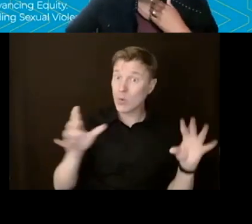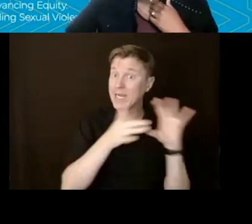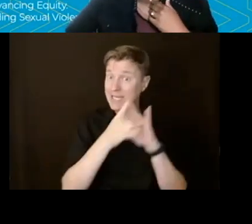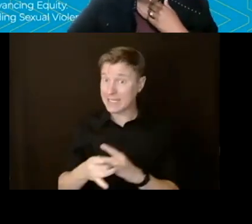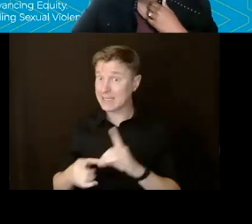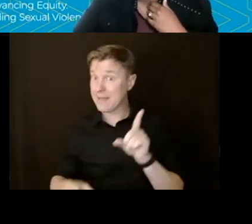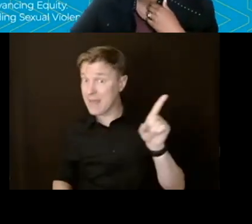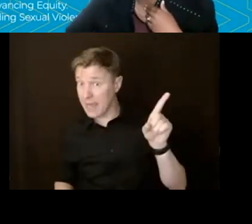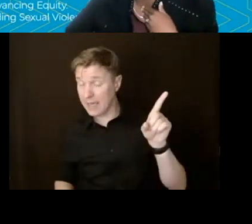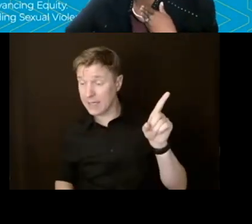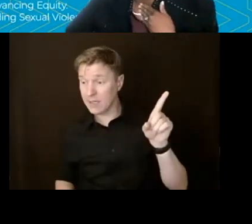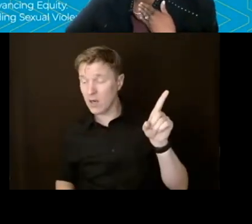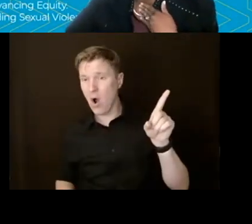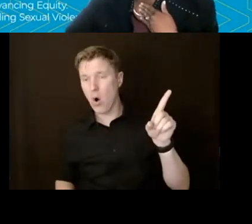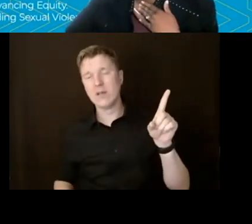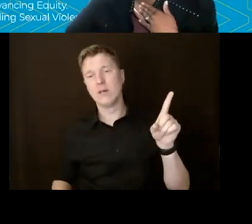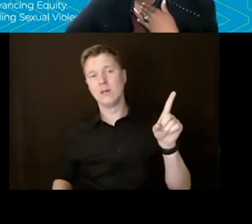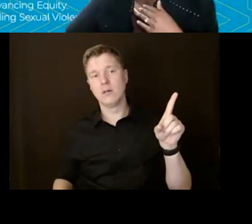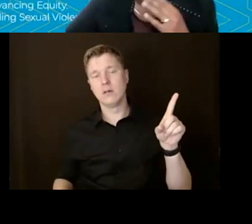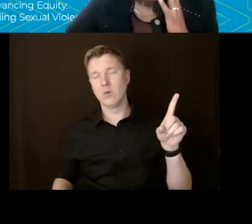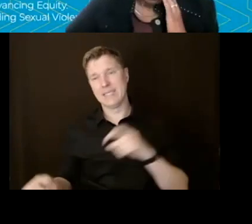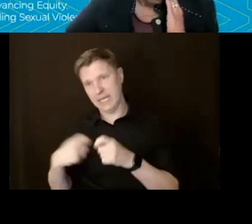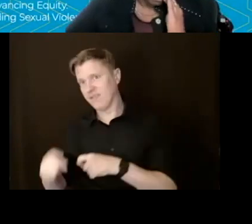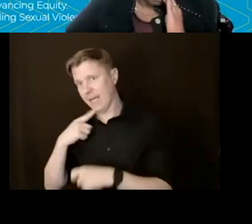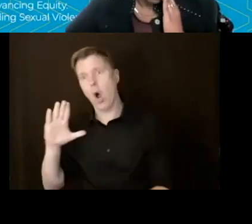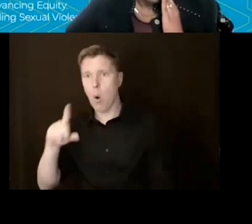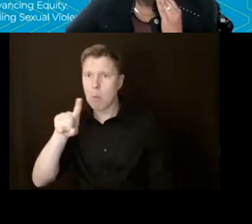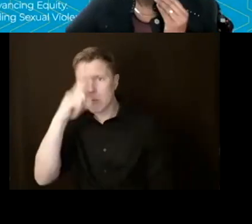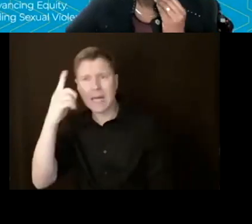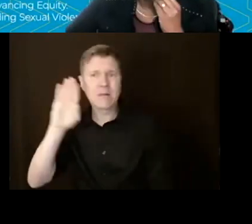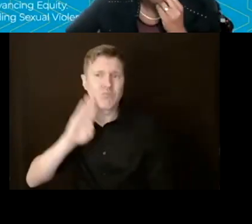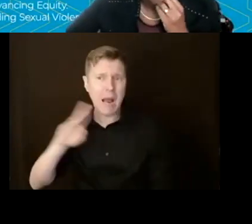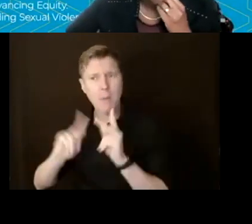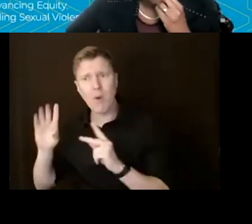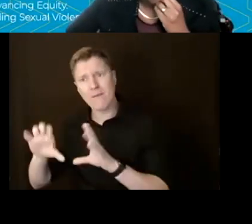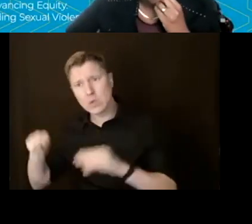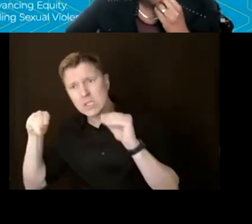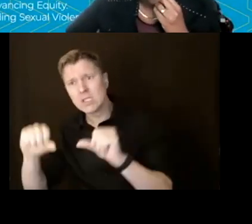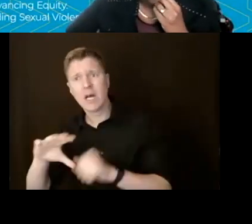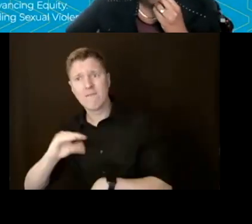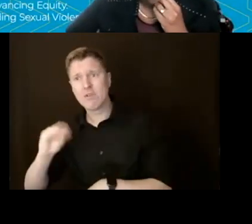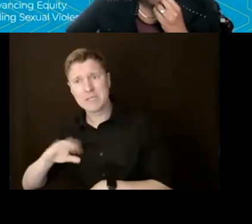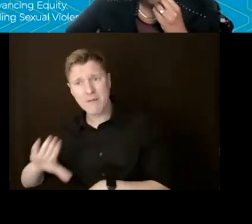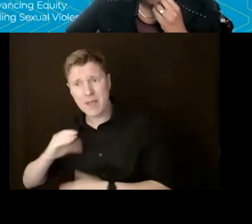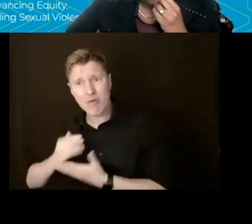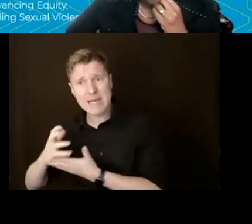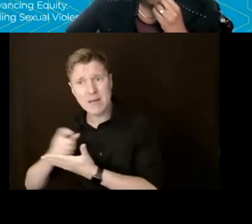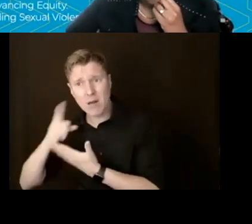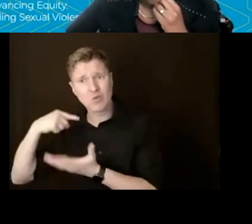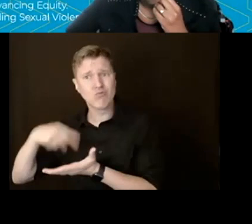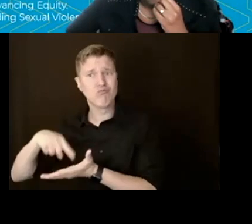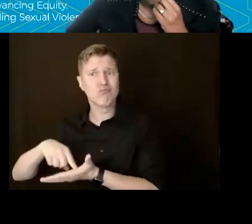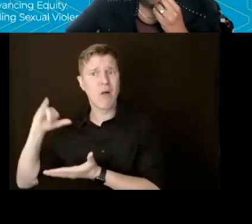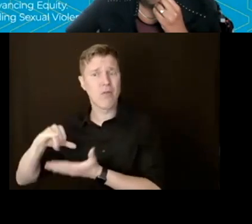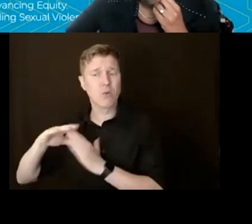saying, you know, Black and Brown people have to pay over 50% of their rent, or of their income in order to afford to